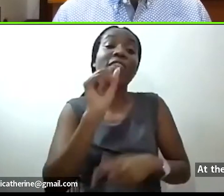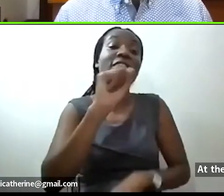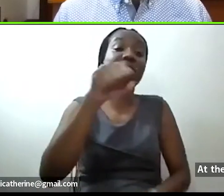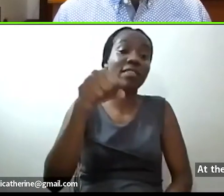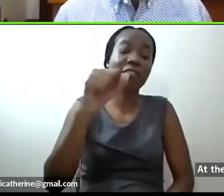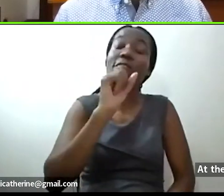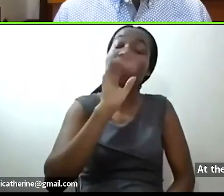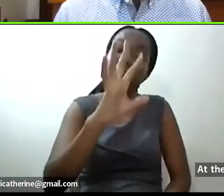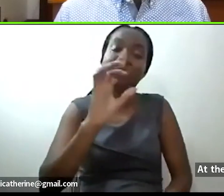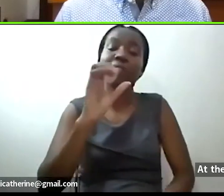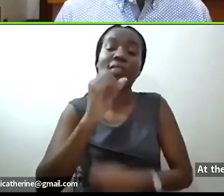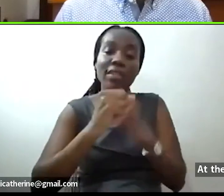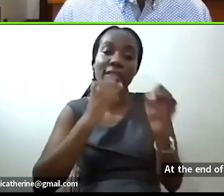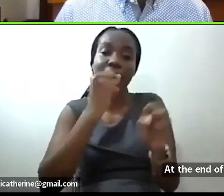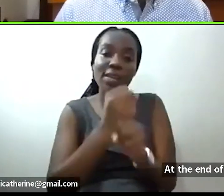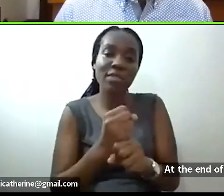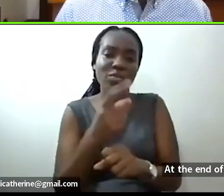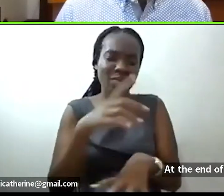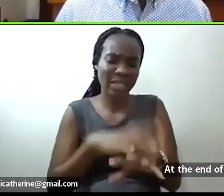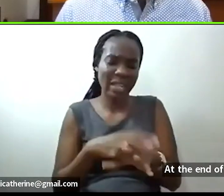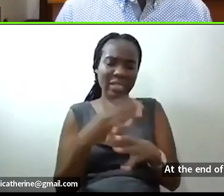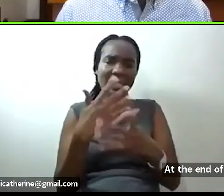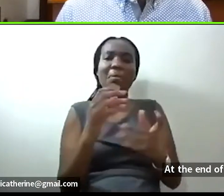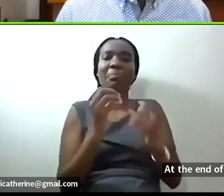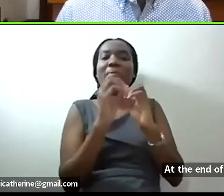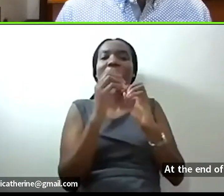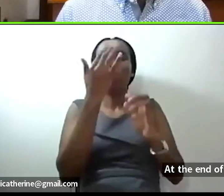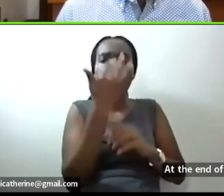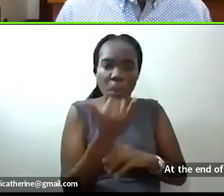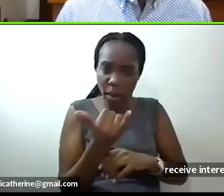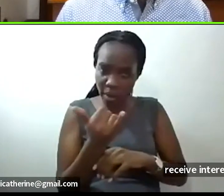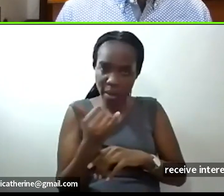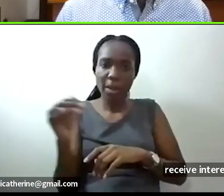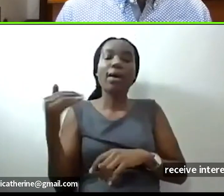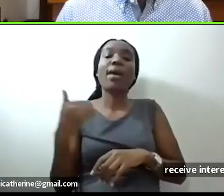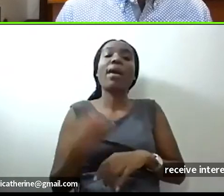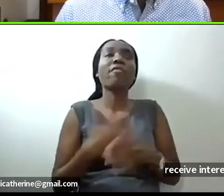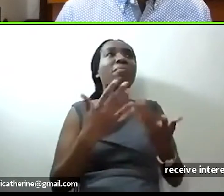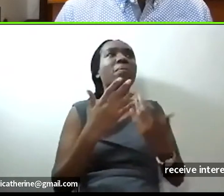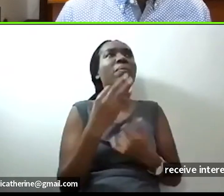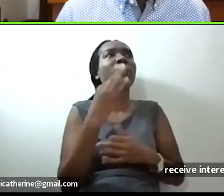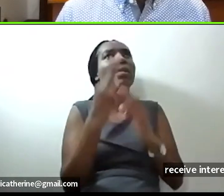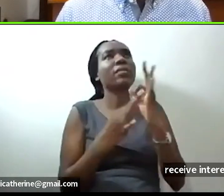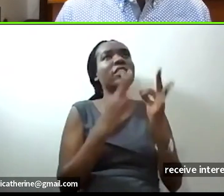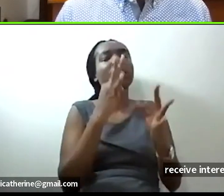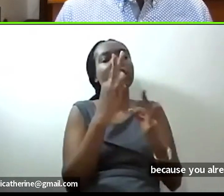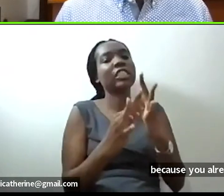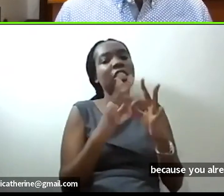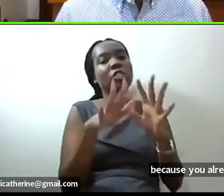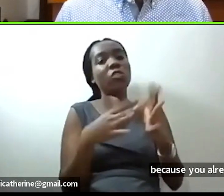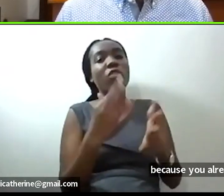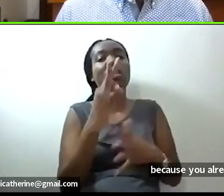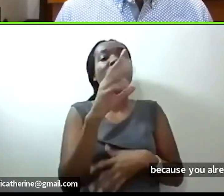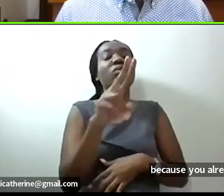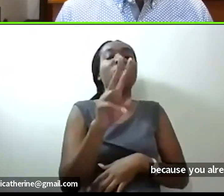don't receive anything else because you already have less than about 33 or 32,000 left with you to get